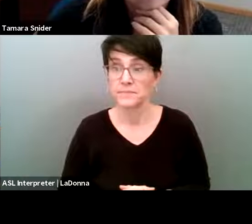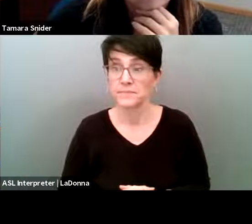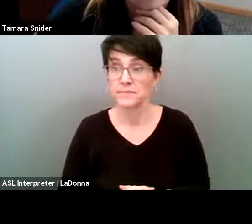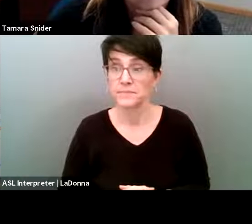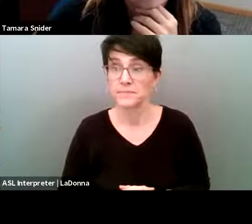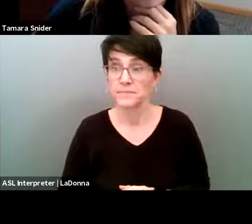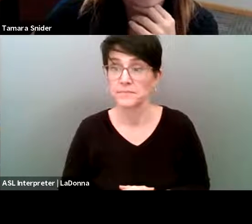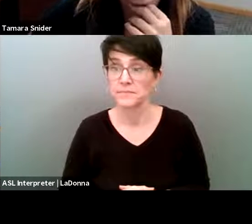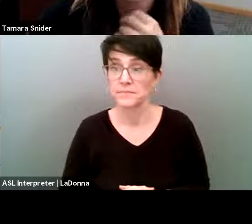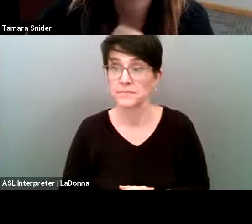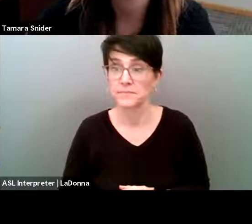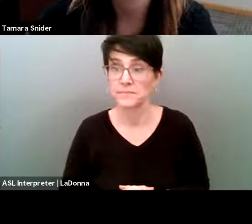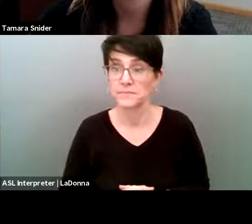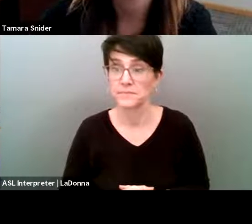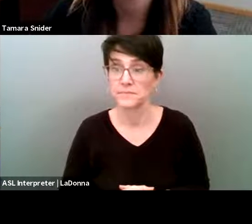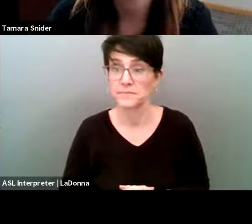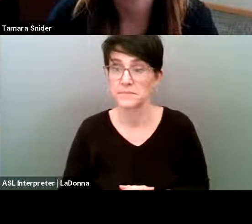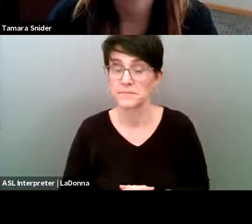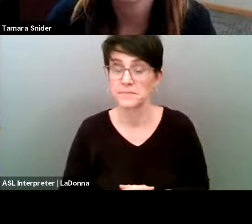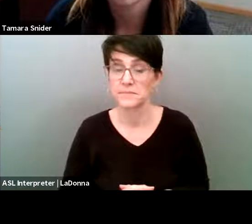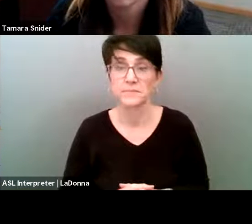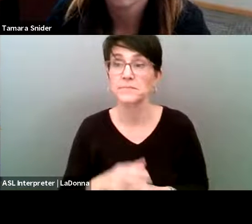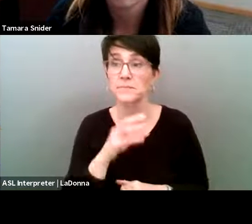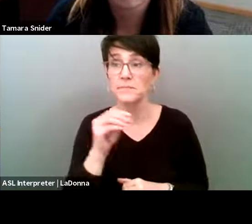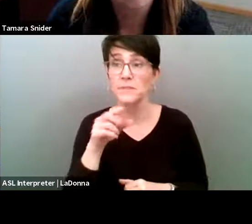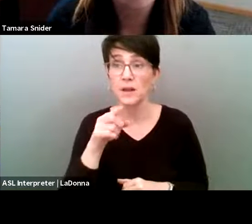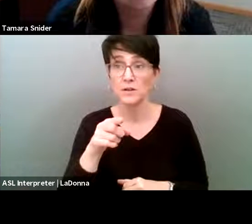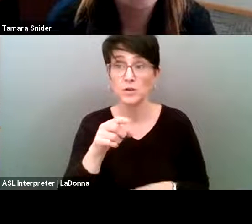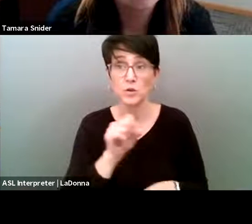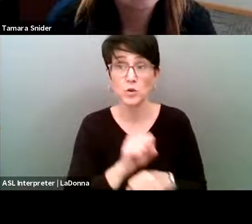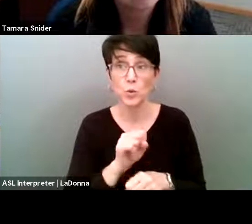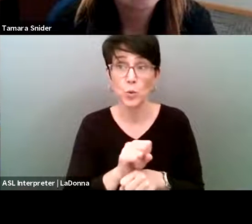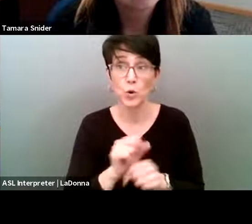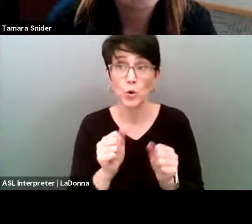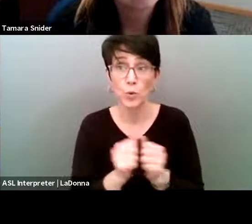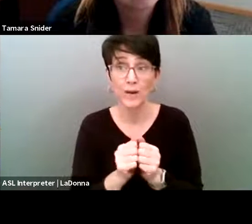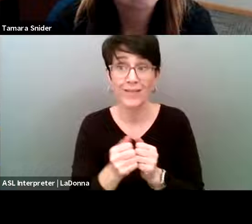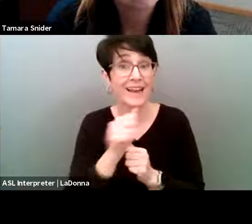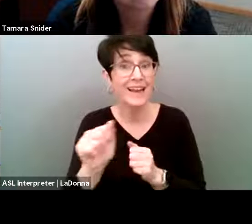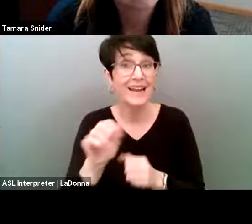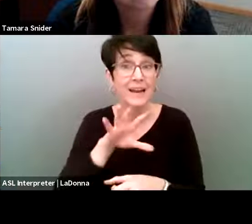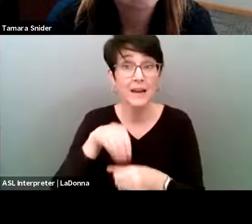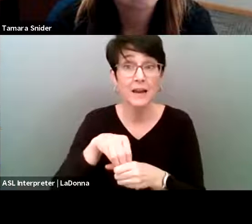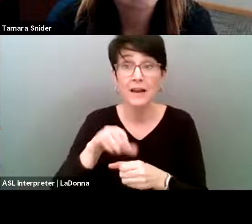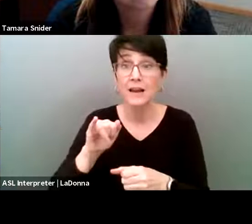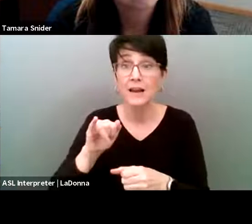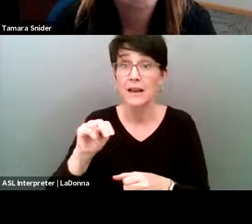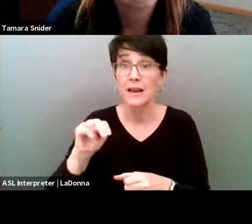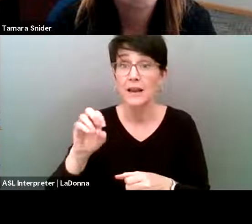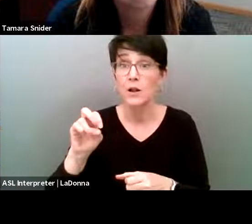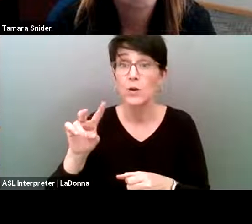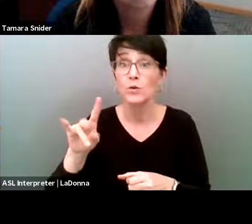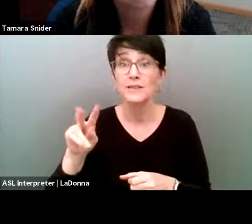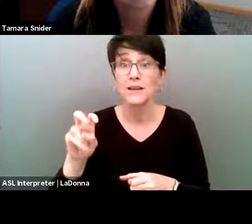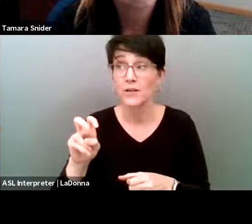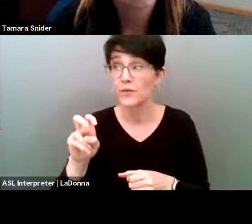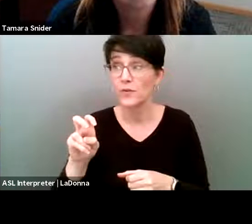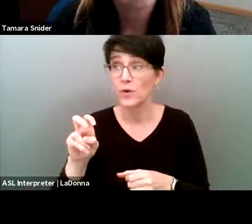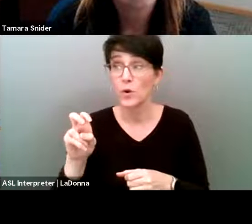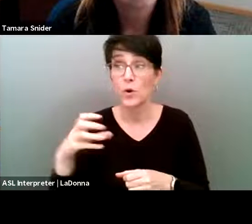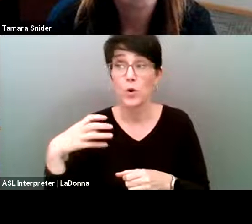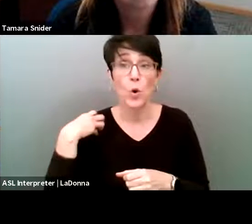It says, and I'm not sure who this is directed at, but it says, do you work with any inclusive coaches in larger corporations?